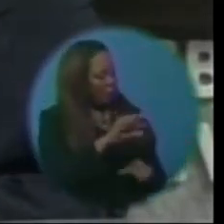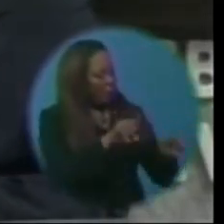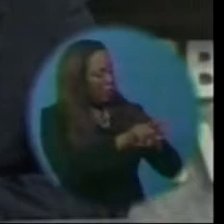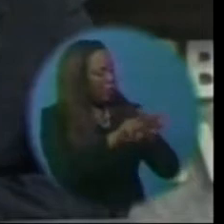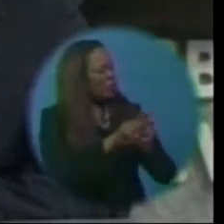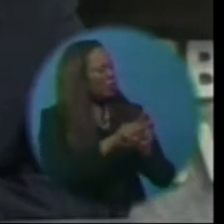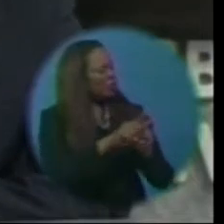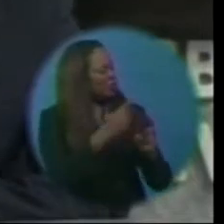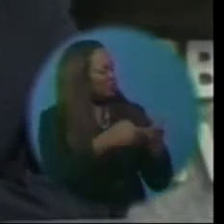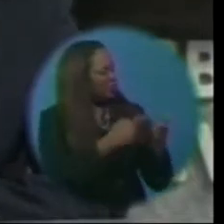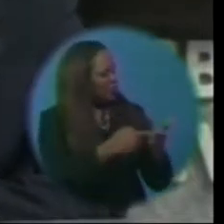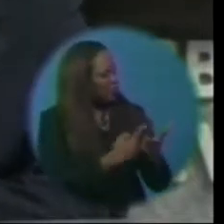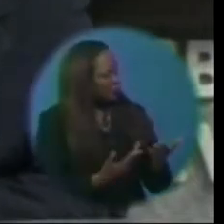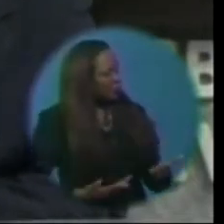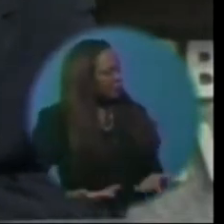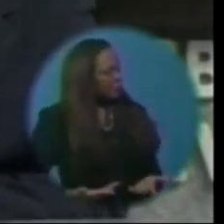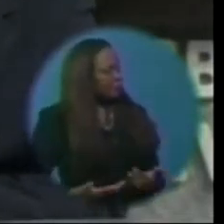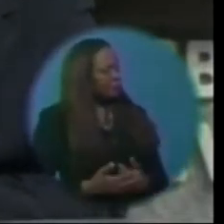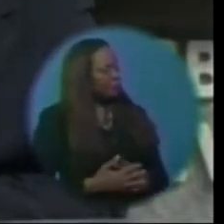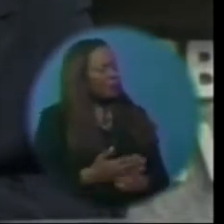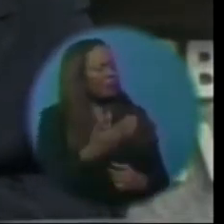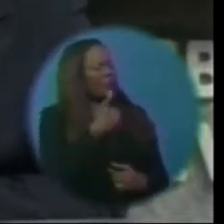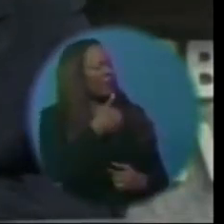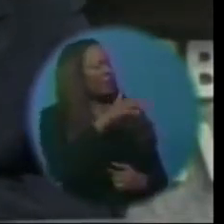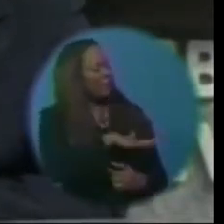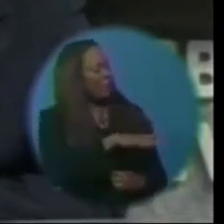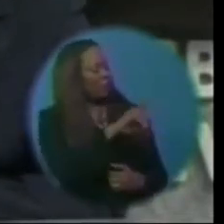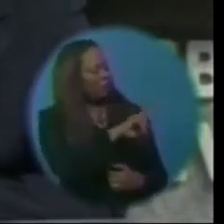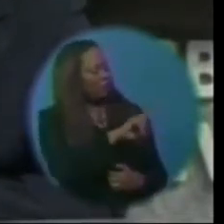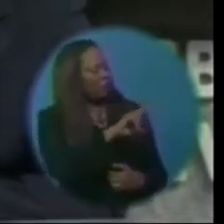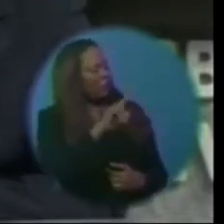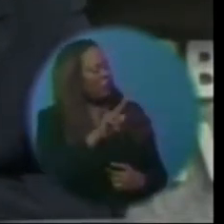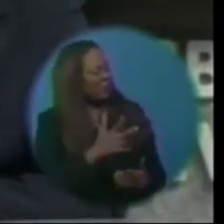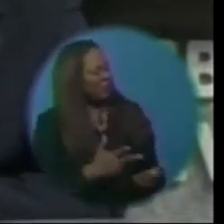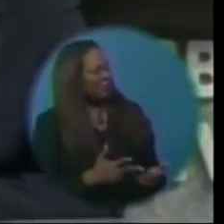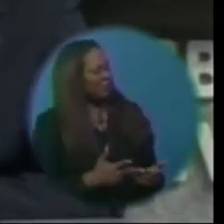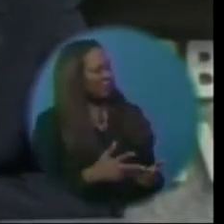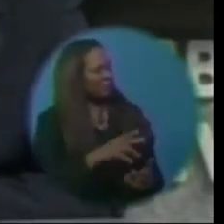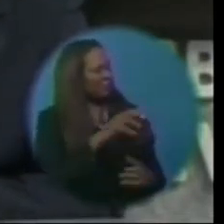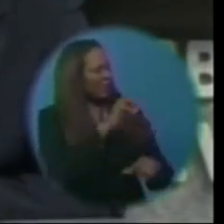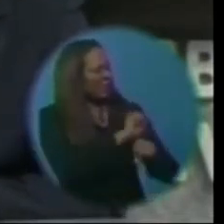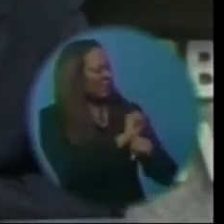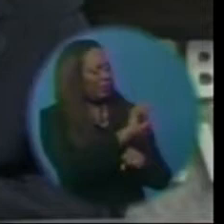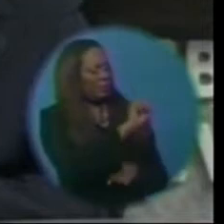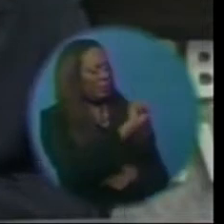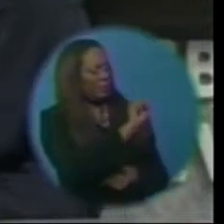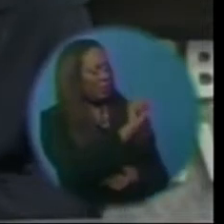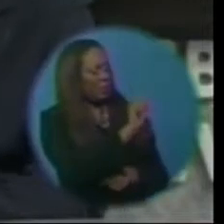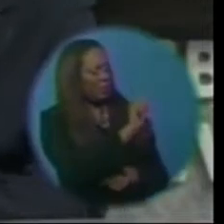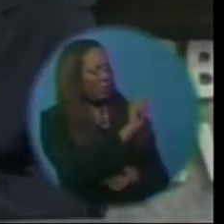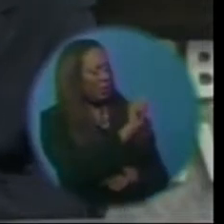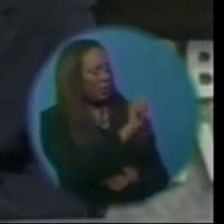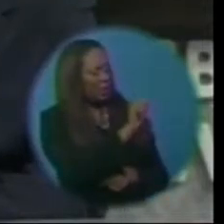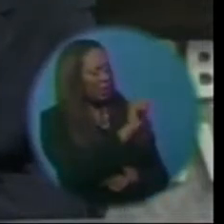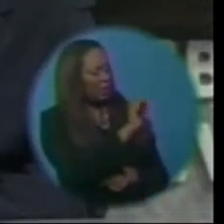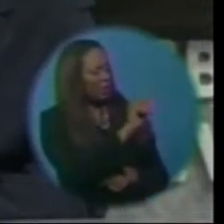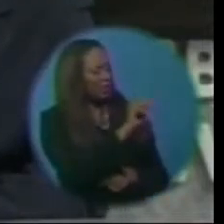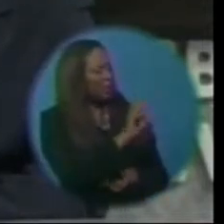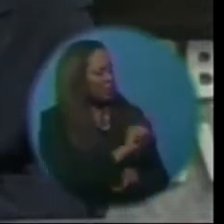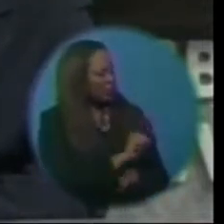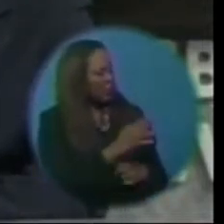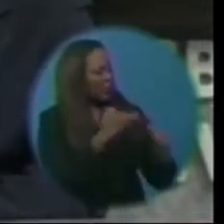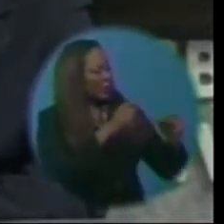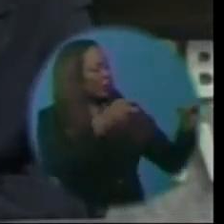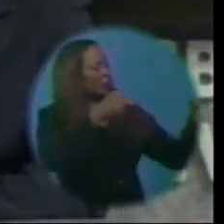about two or three stations that have specific capacity like that, but it's still manually controlled. Principally, we do